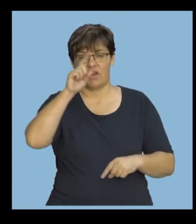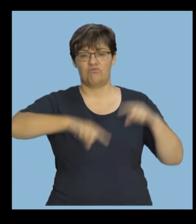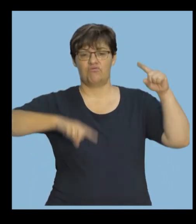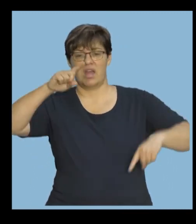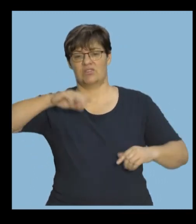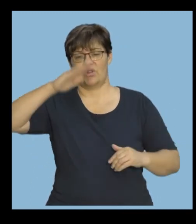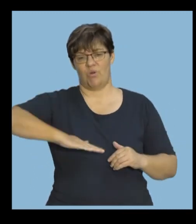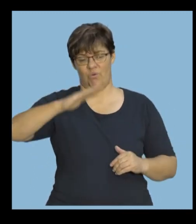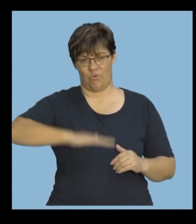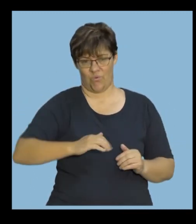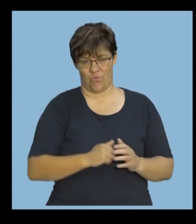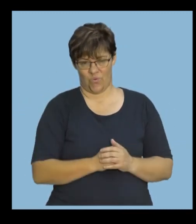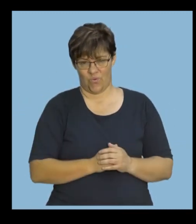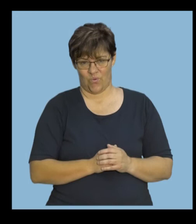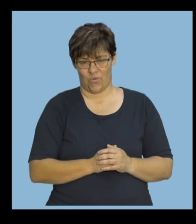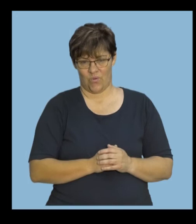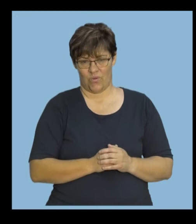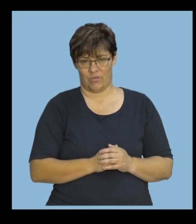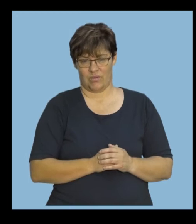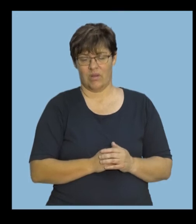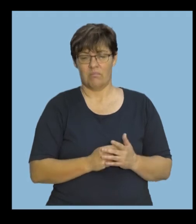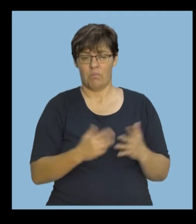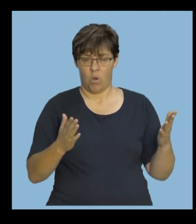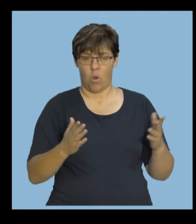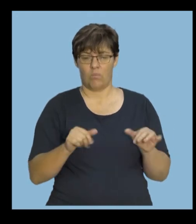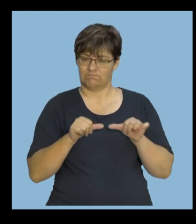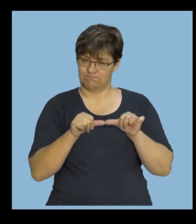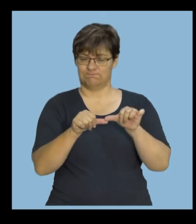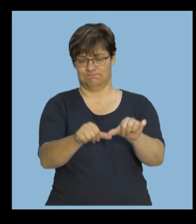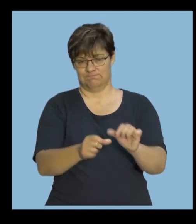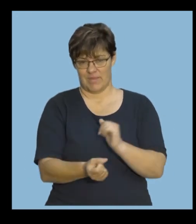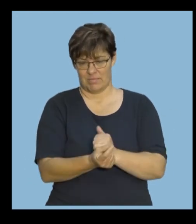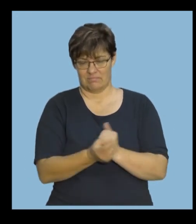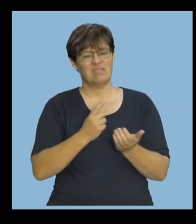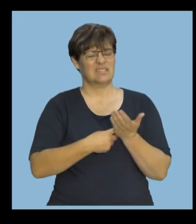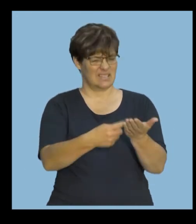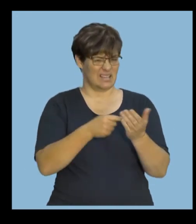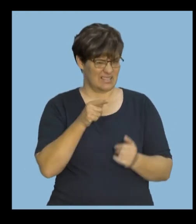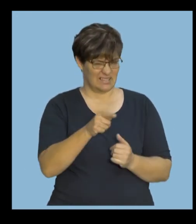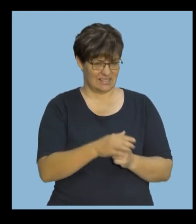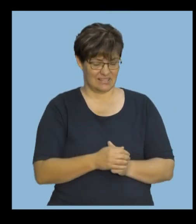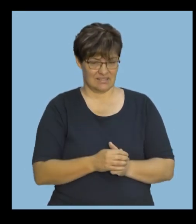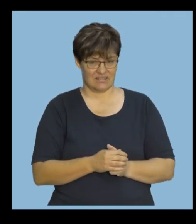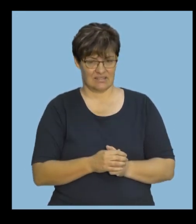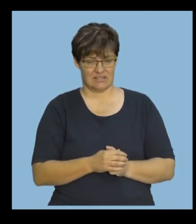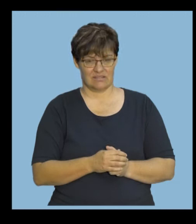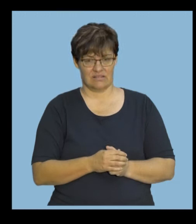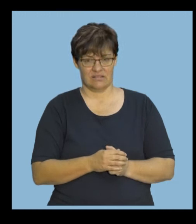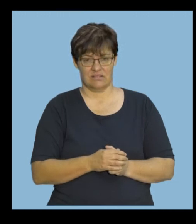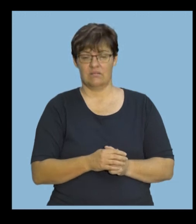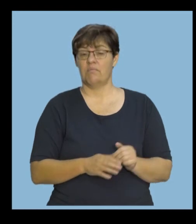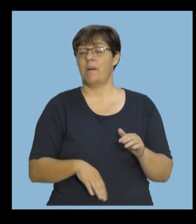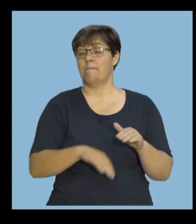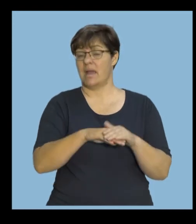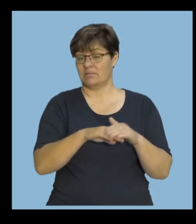then the range will be lower and the scores more consistent. We've discussed that. Okay. The range